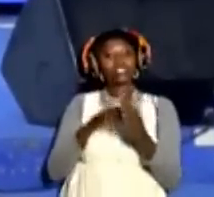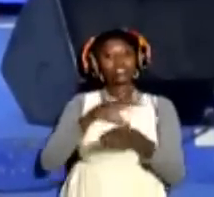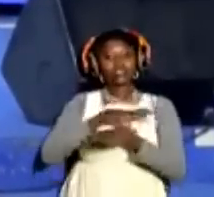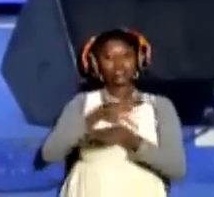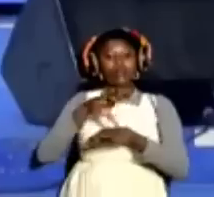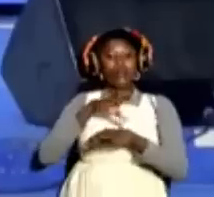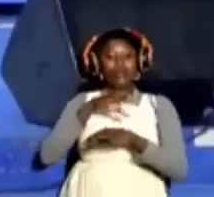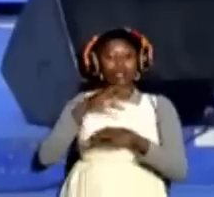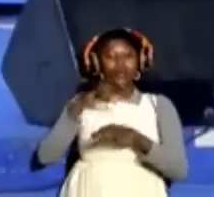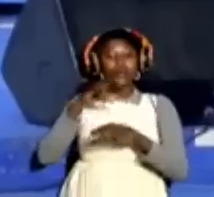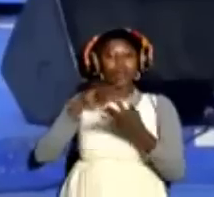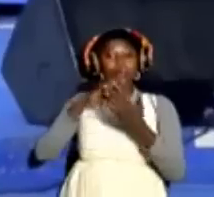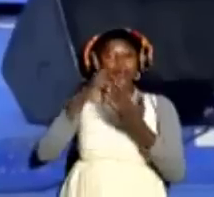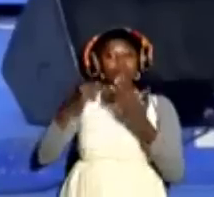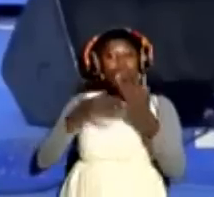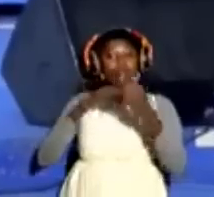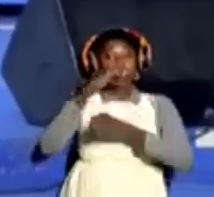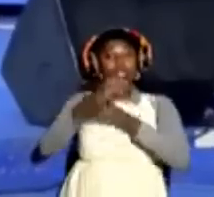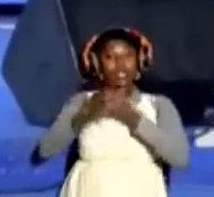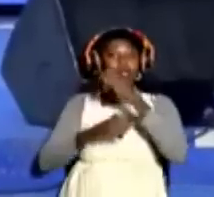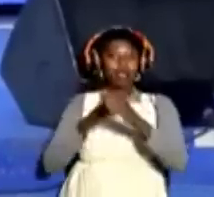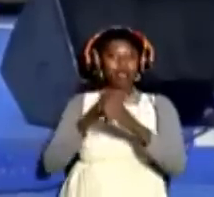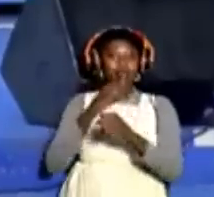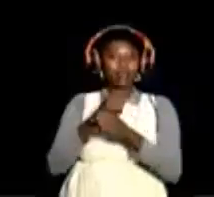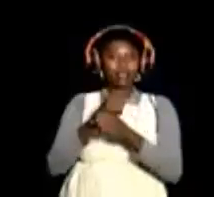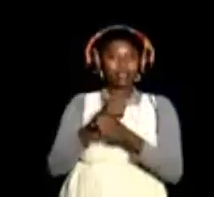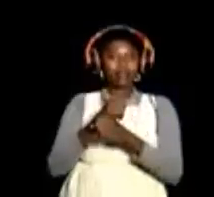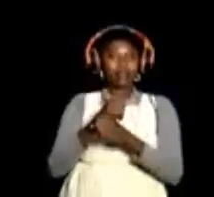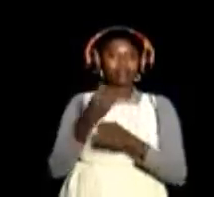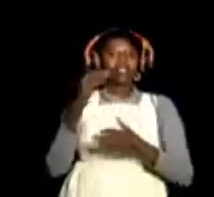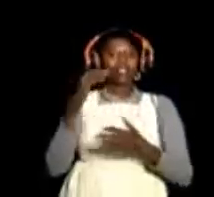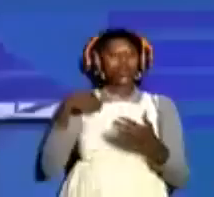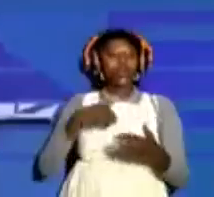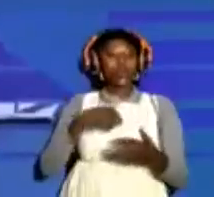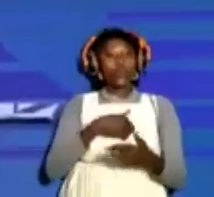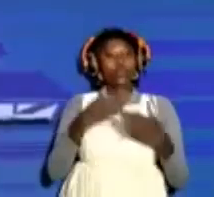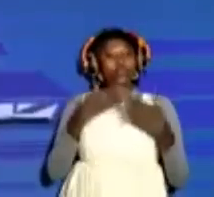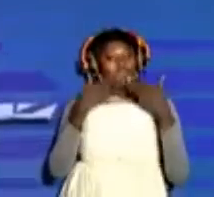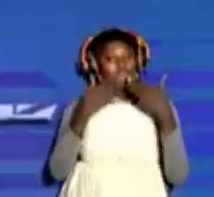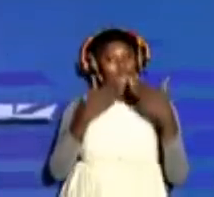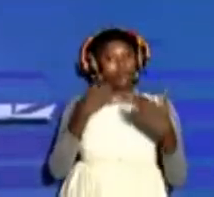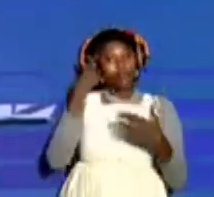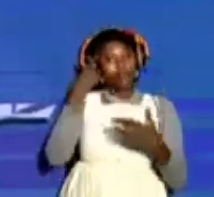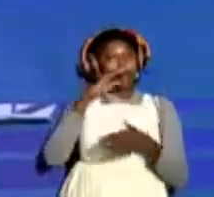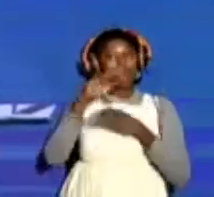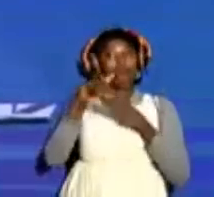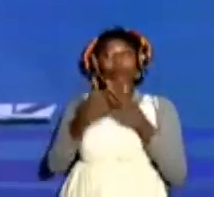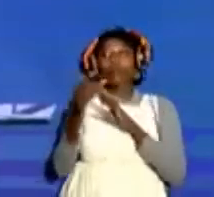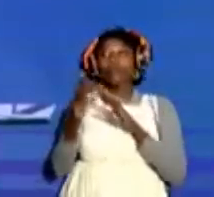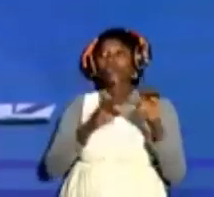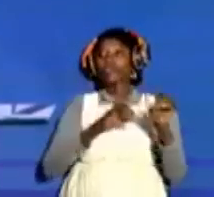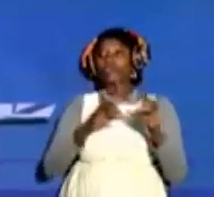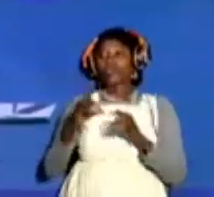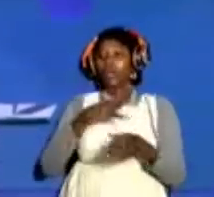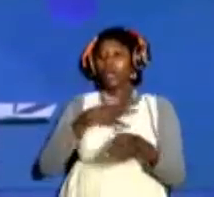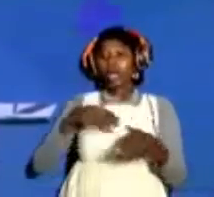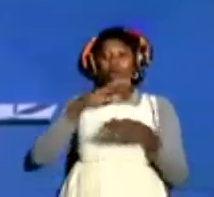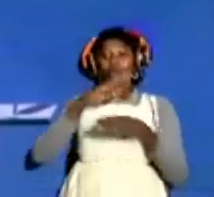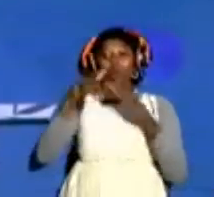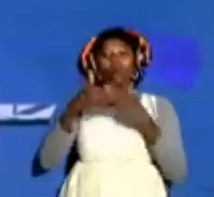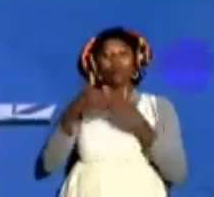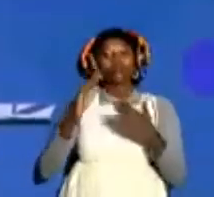conference this year again. We appreciate all that you've done and all that our